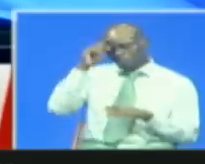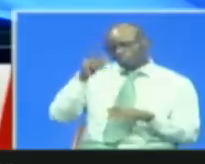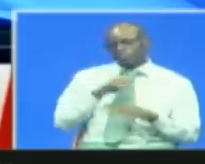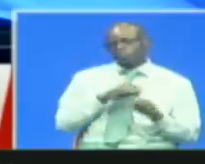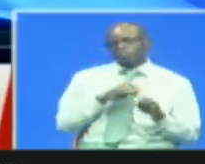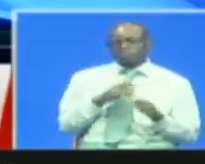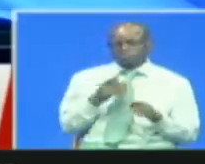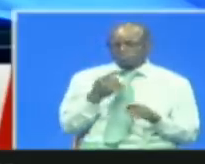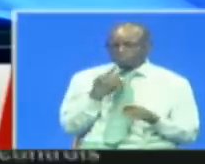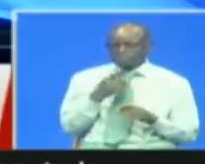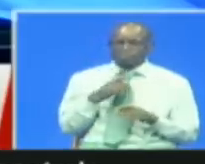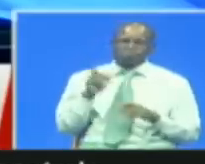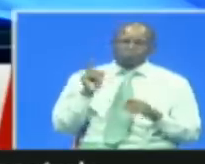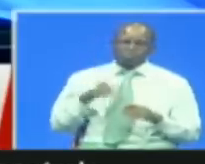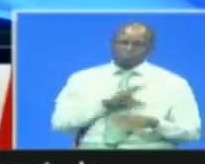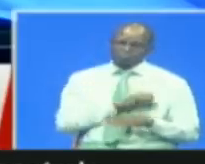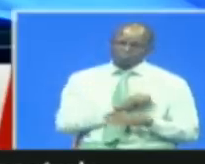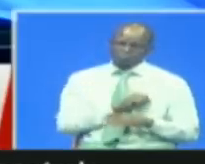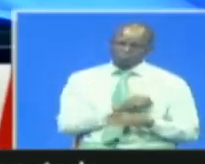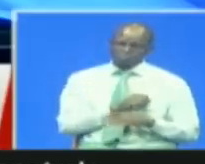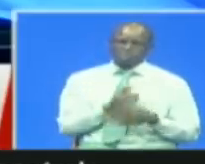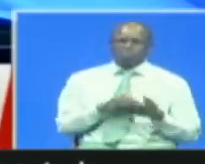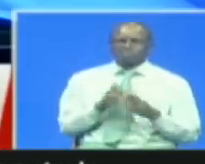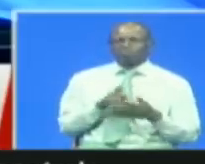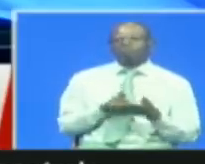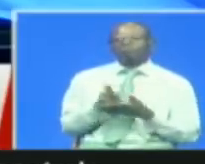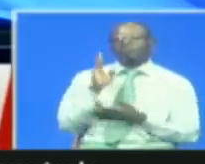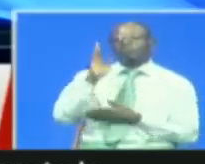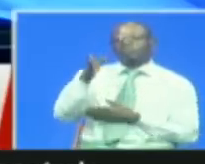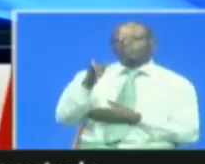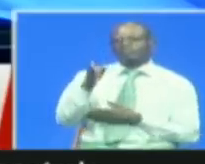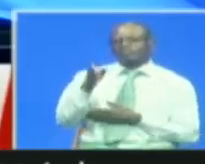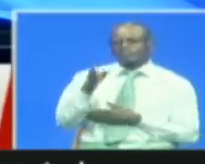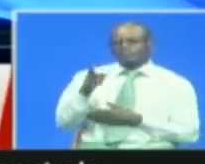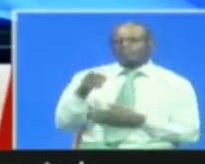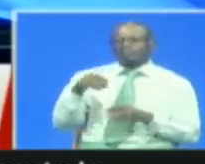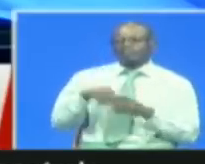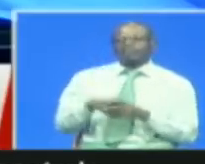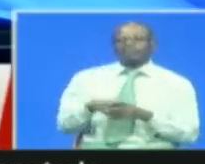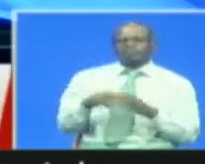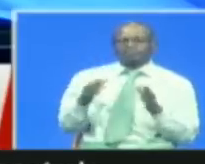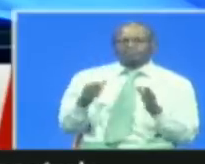their fears, saying the residents will be compensated in phases. Lois Wangoi found this report.